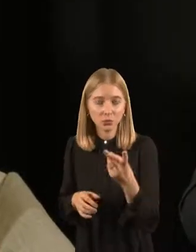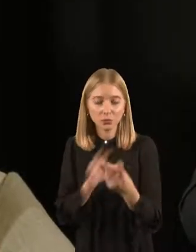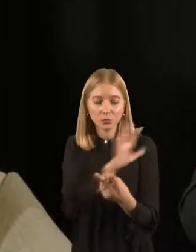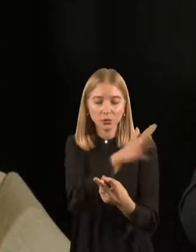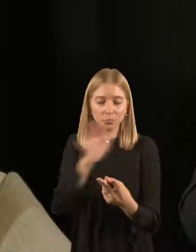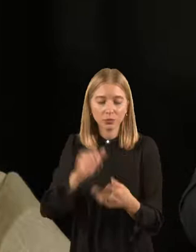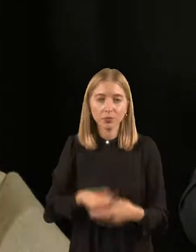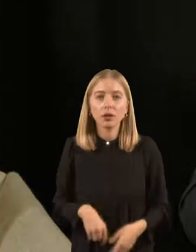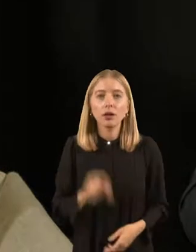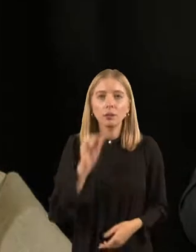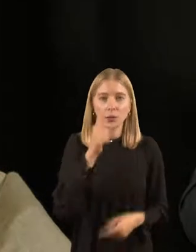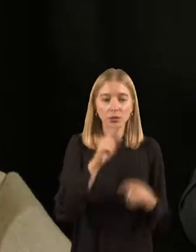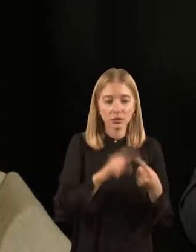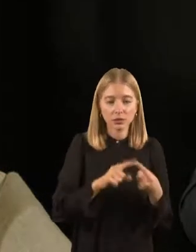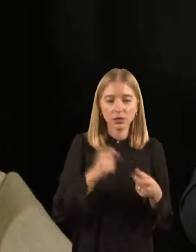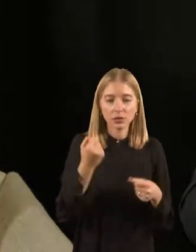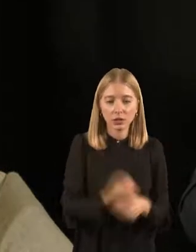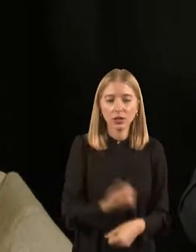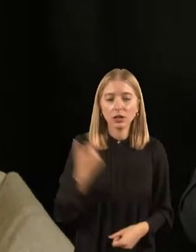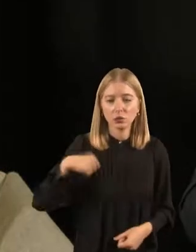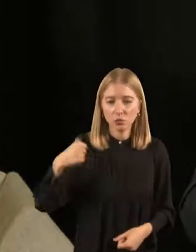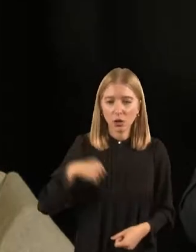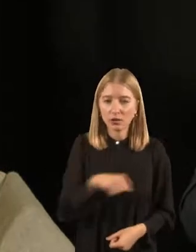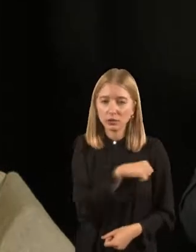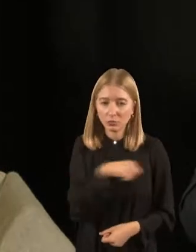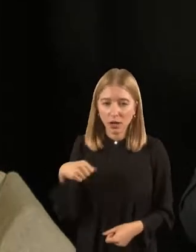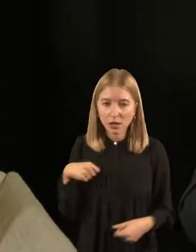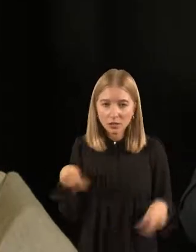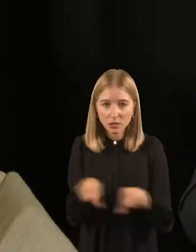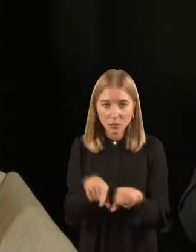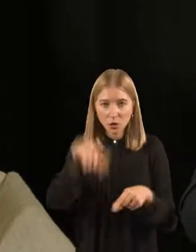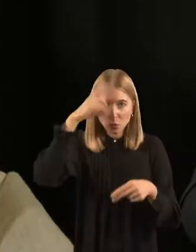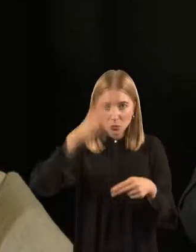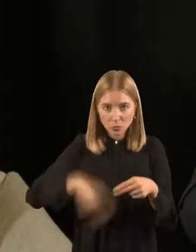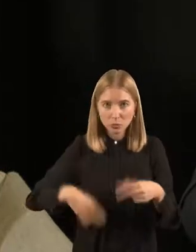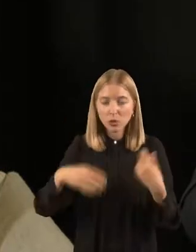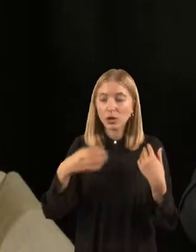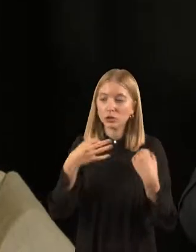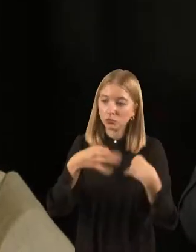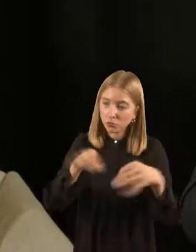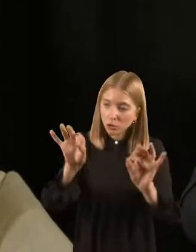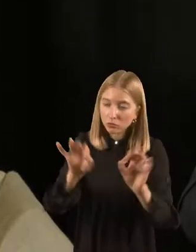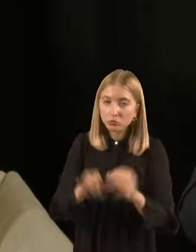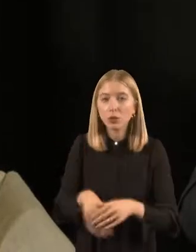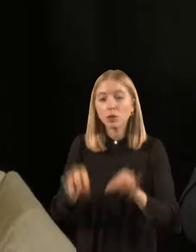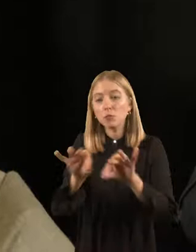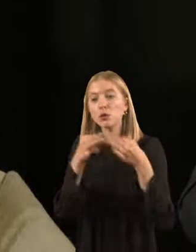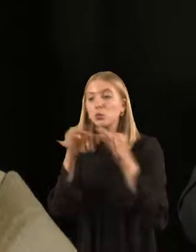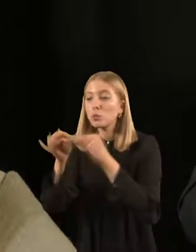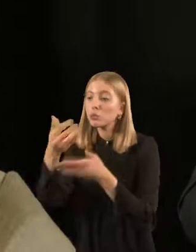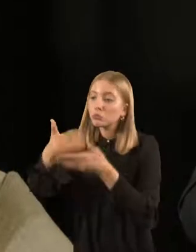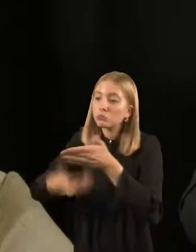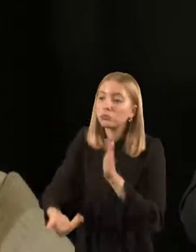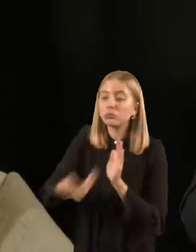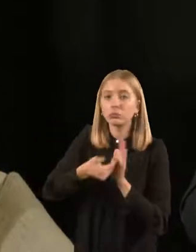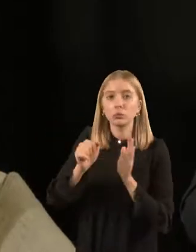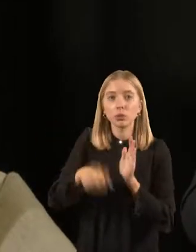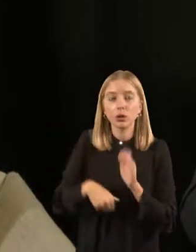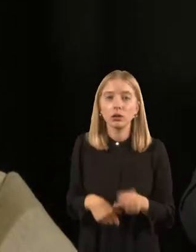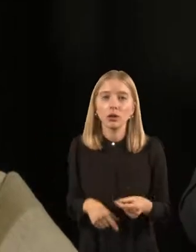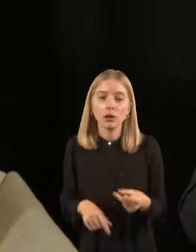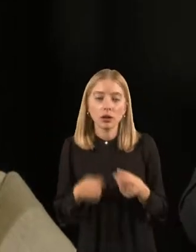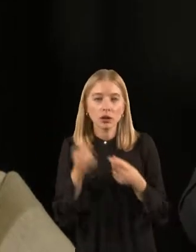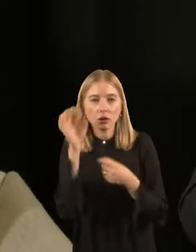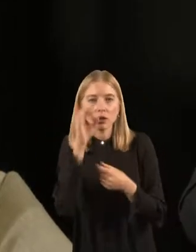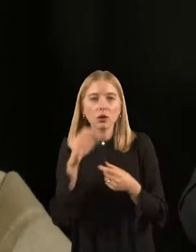I will add a couple of other principles. I think that society has to be involved more, both